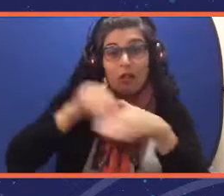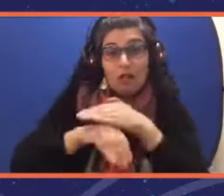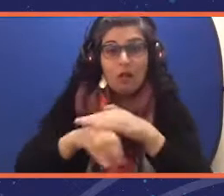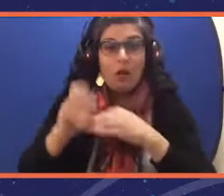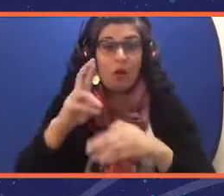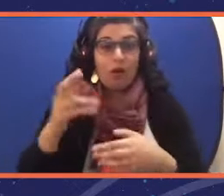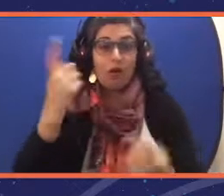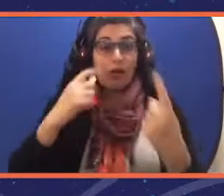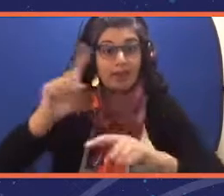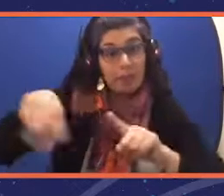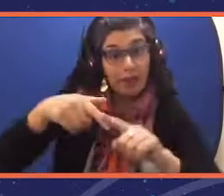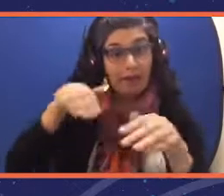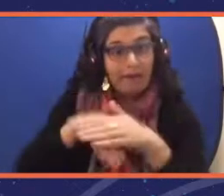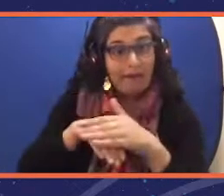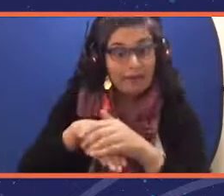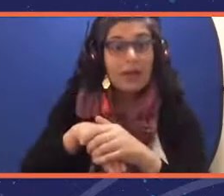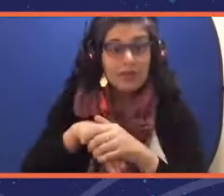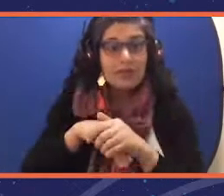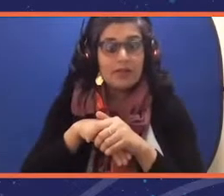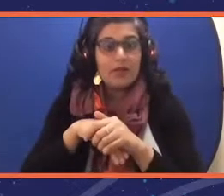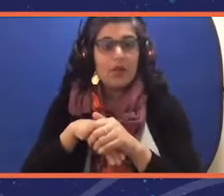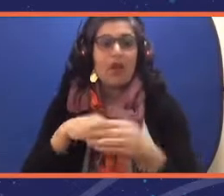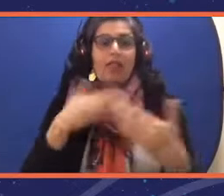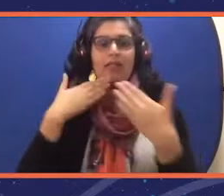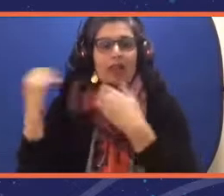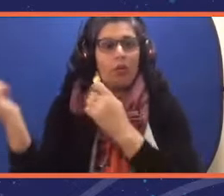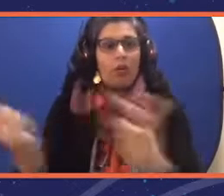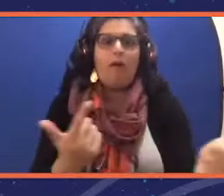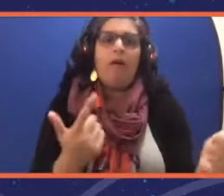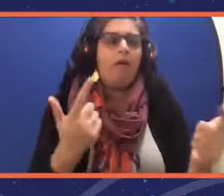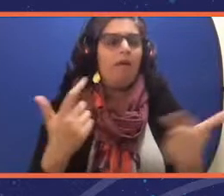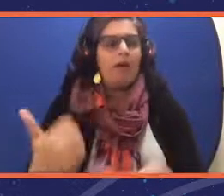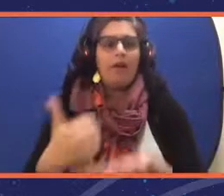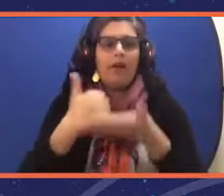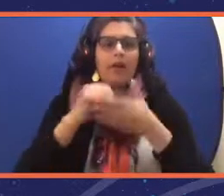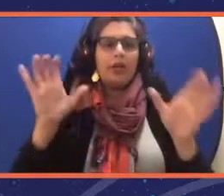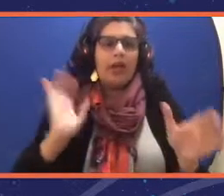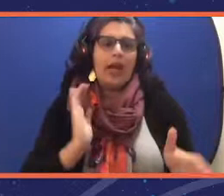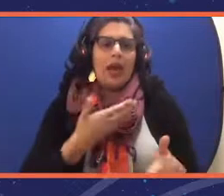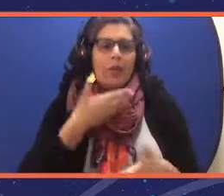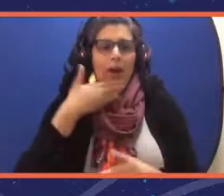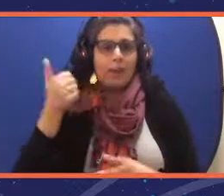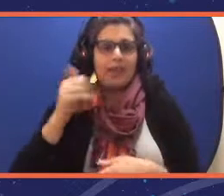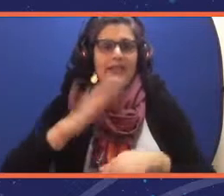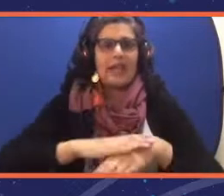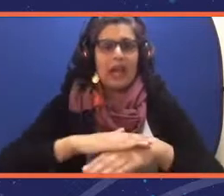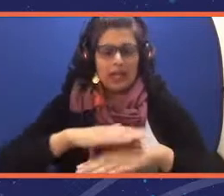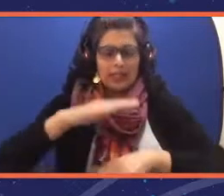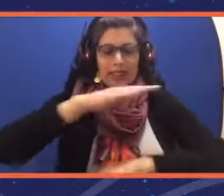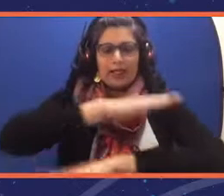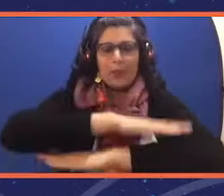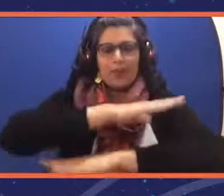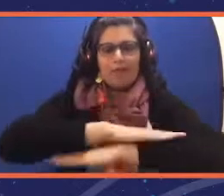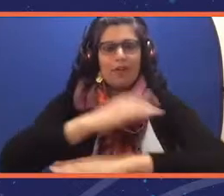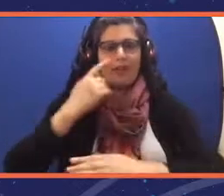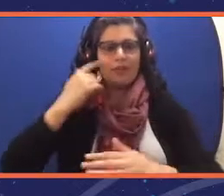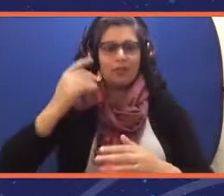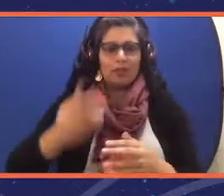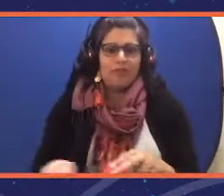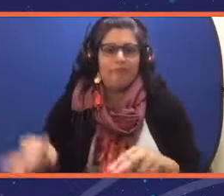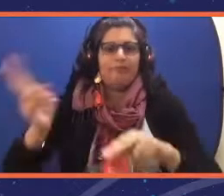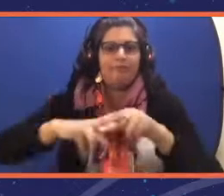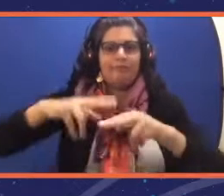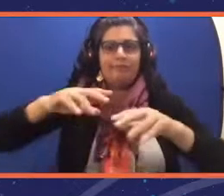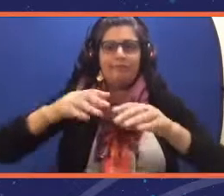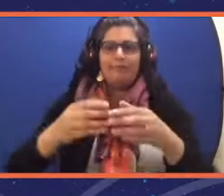access, and thank you all for helping us do our best on this platform to increase access to our events, to